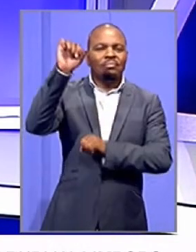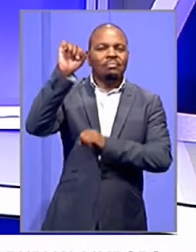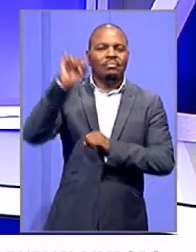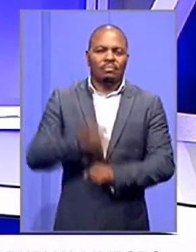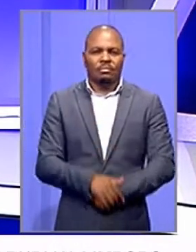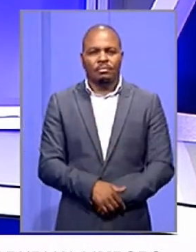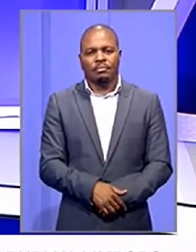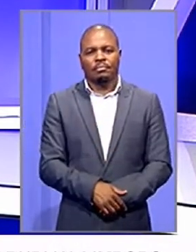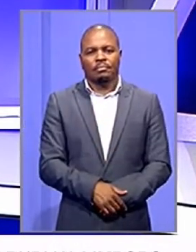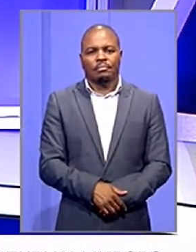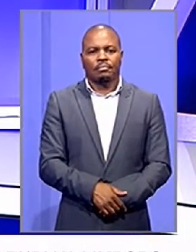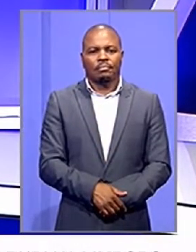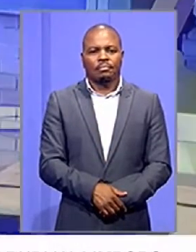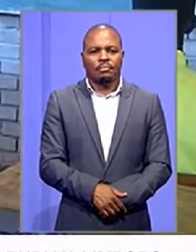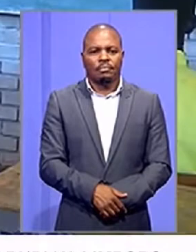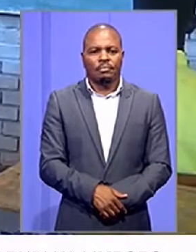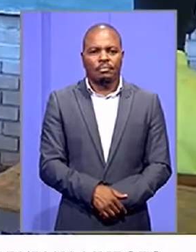ditšhupetšo.